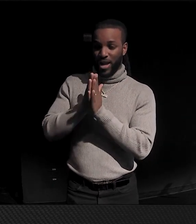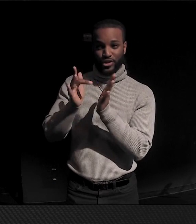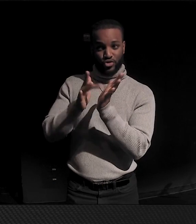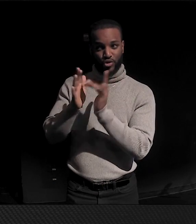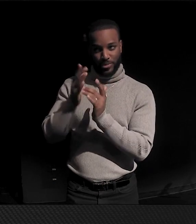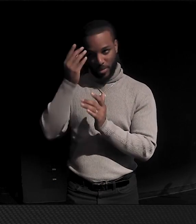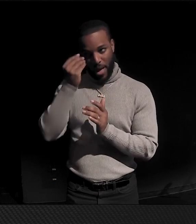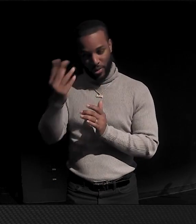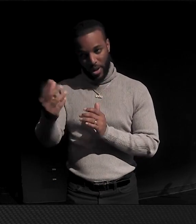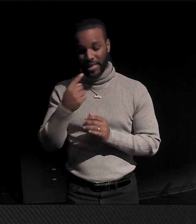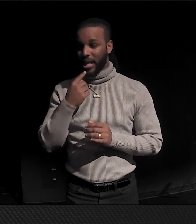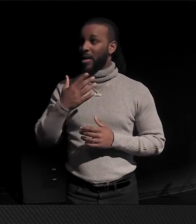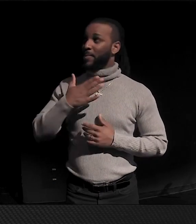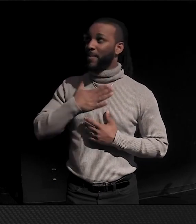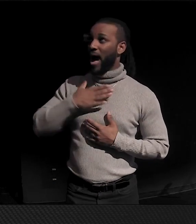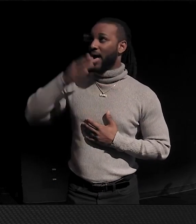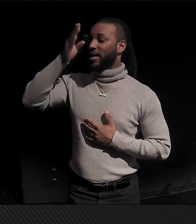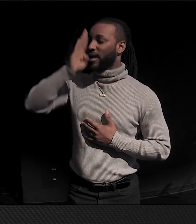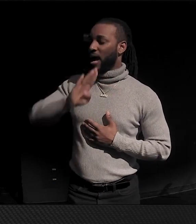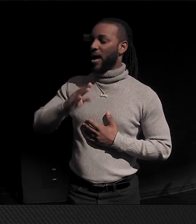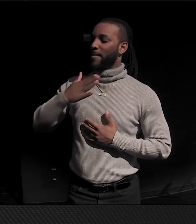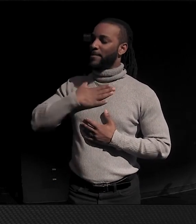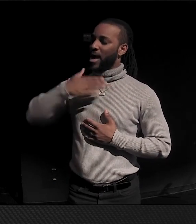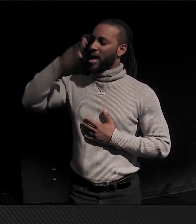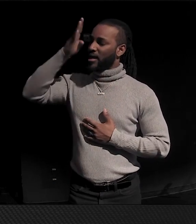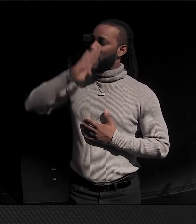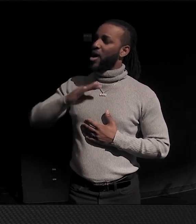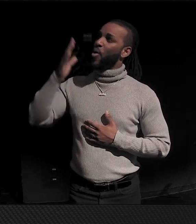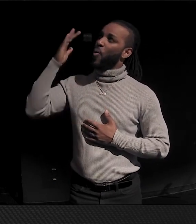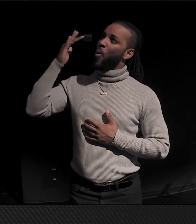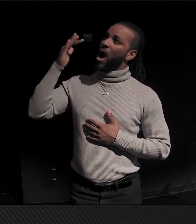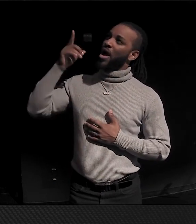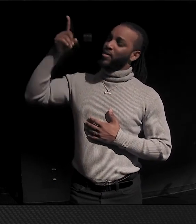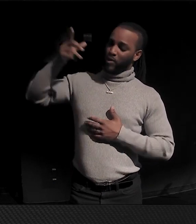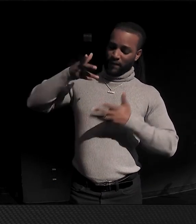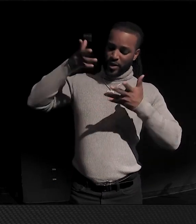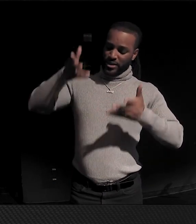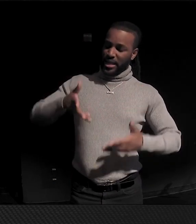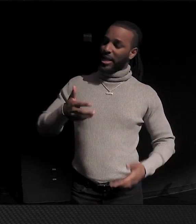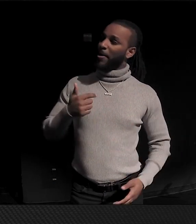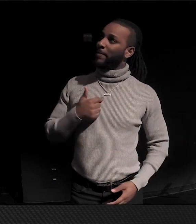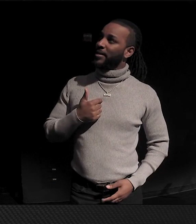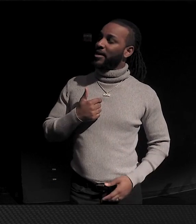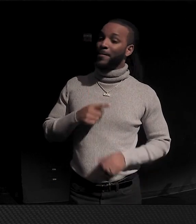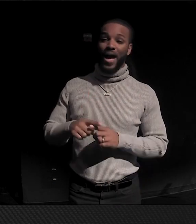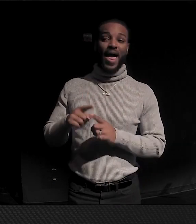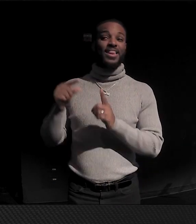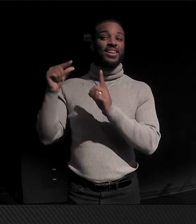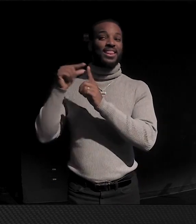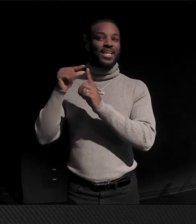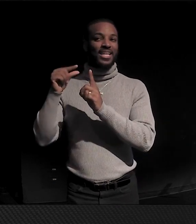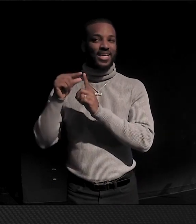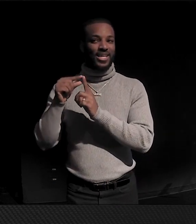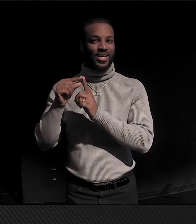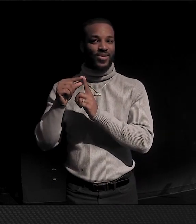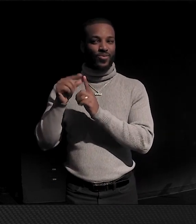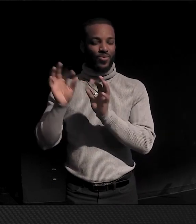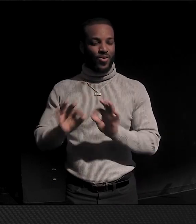which is, my God, why have you forsaken me? But the key word in there is my.